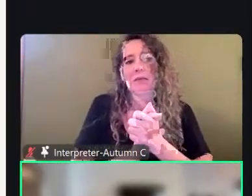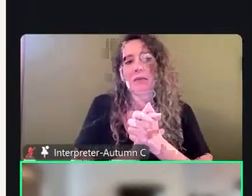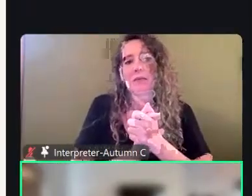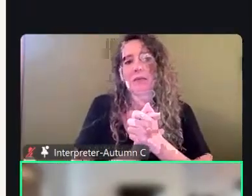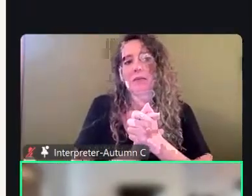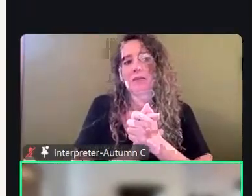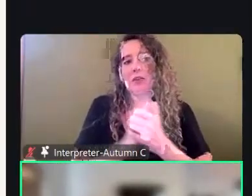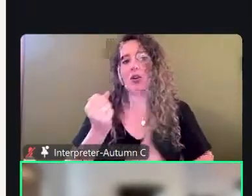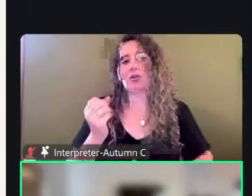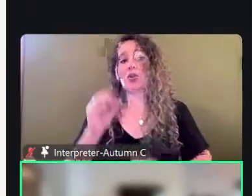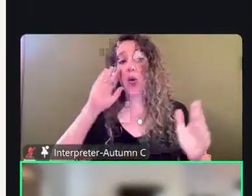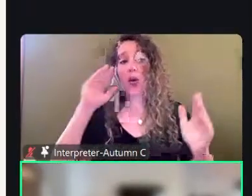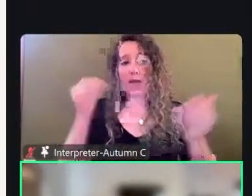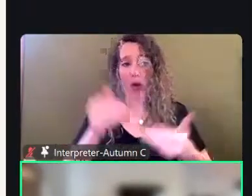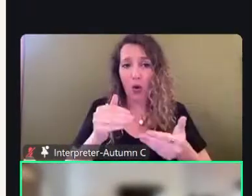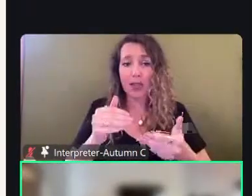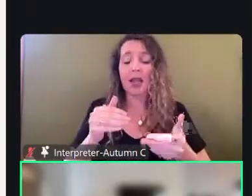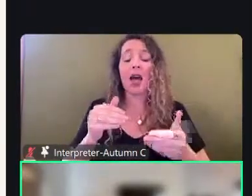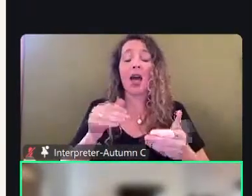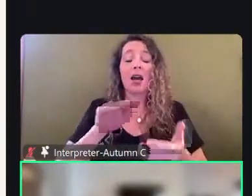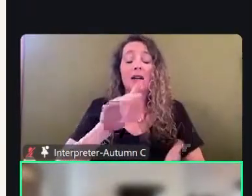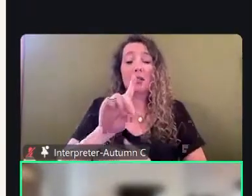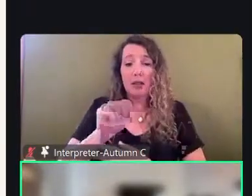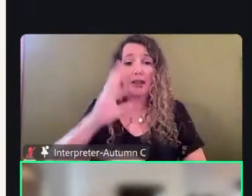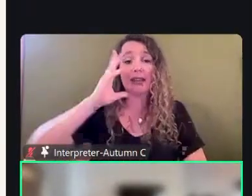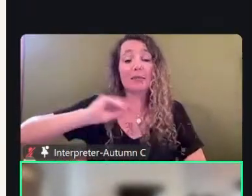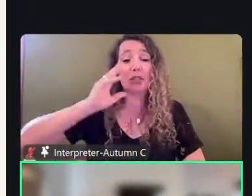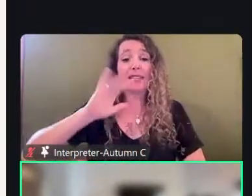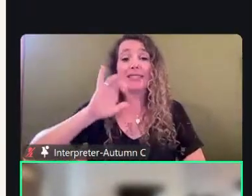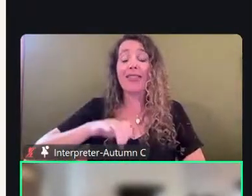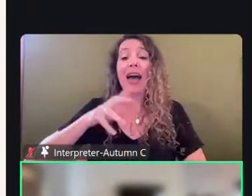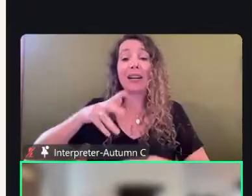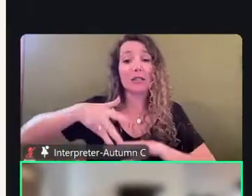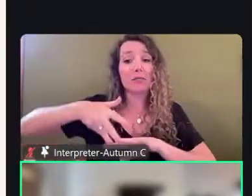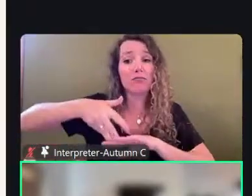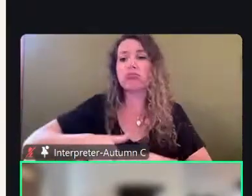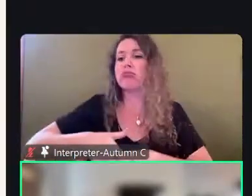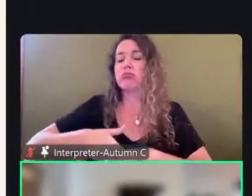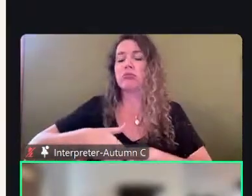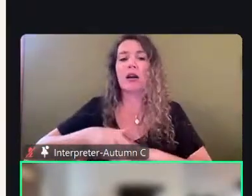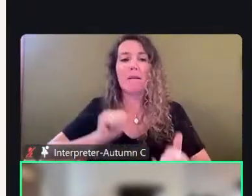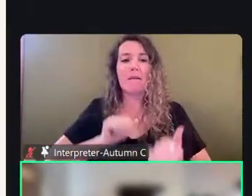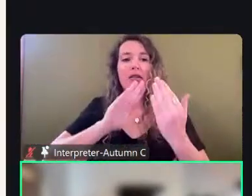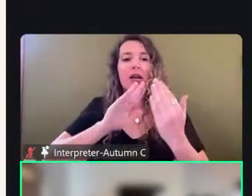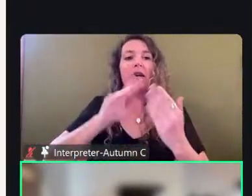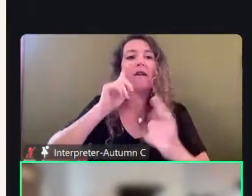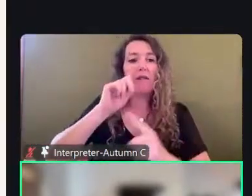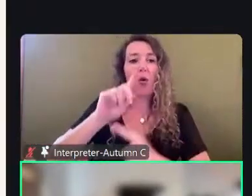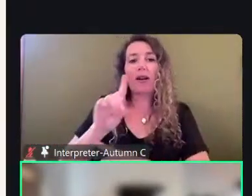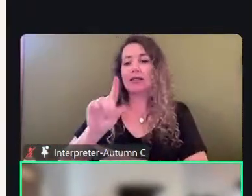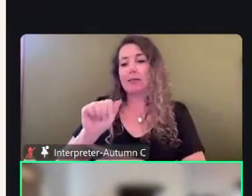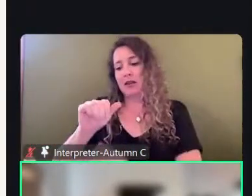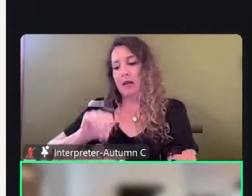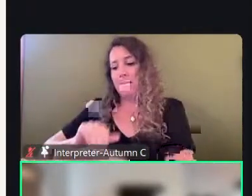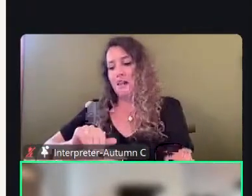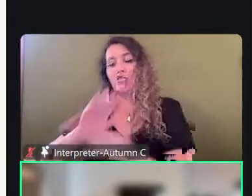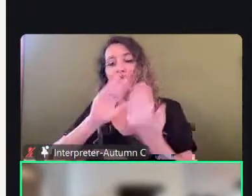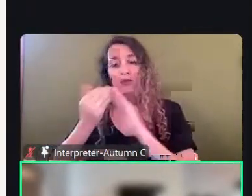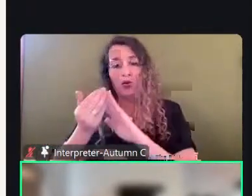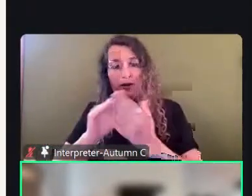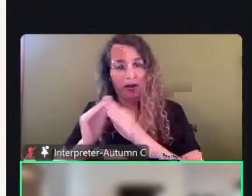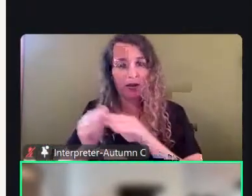So centering disability experience is a core methodology of disability medical communities. But